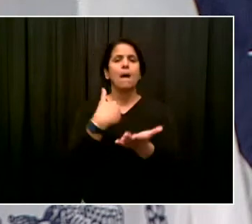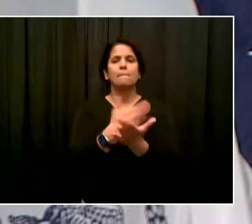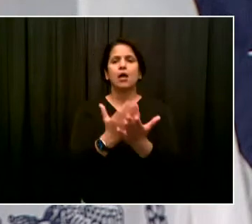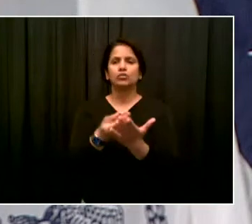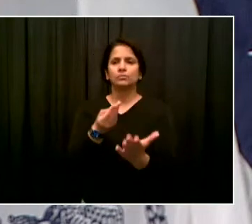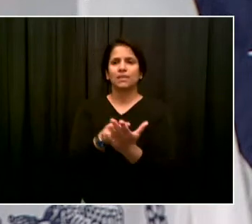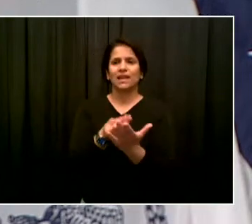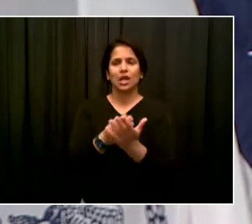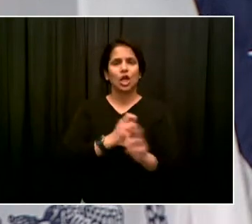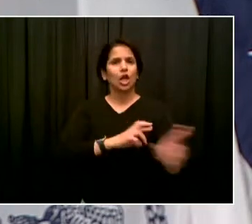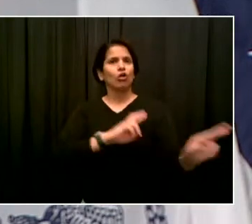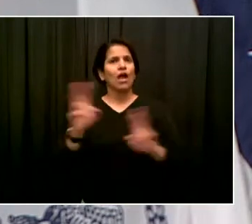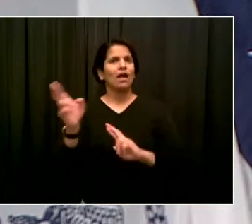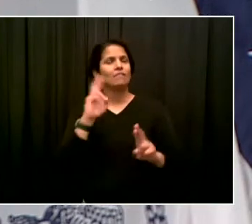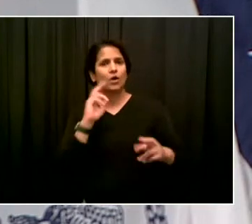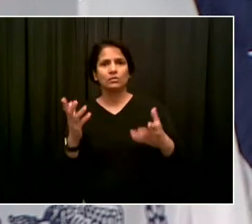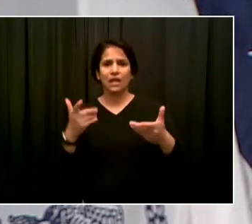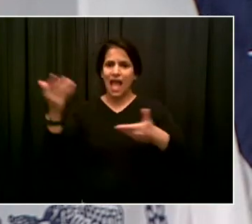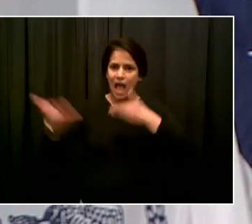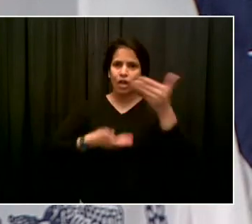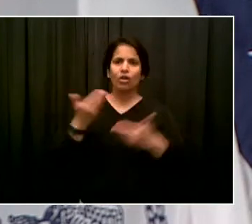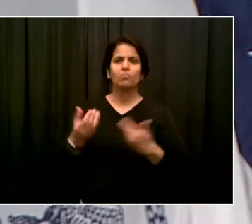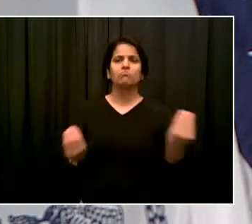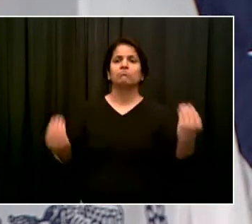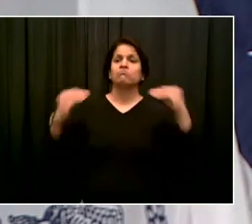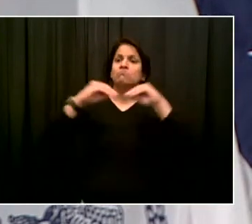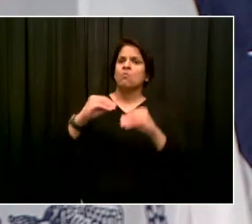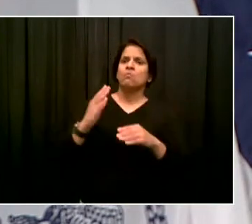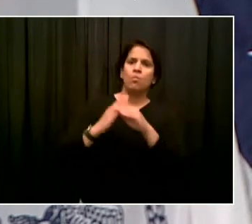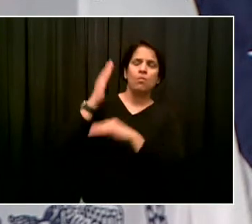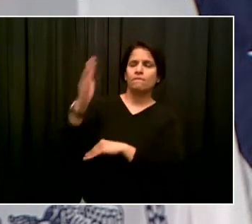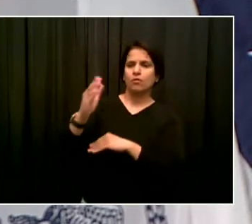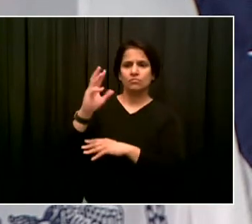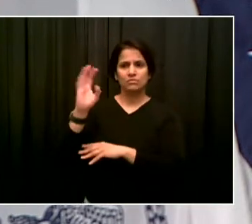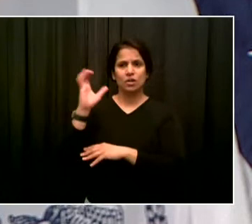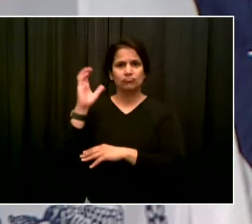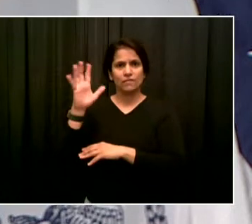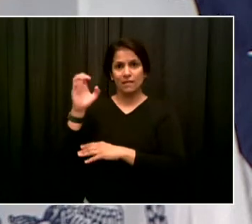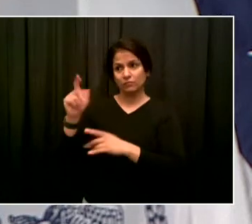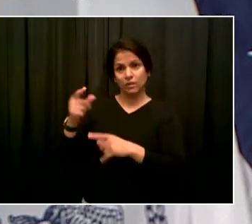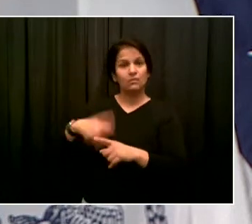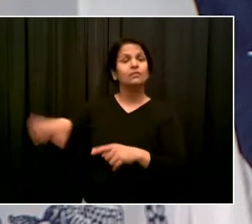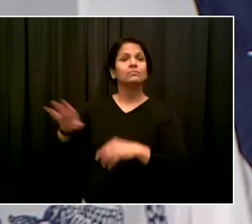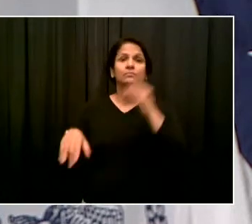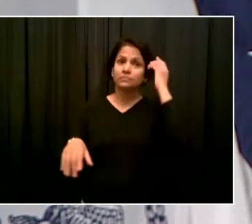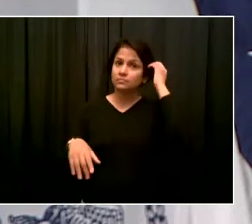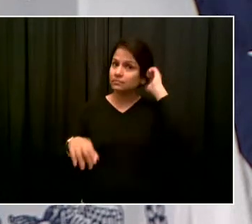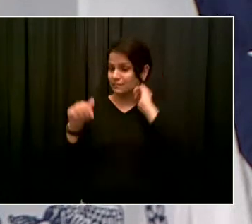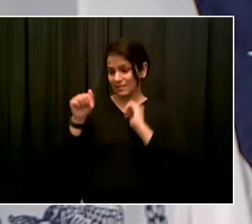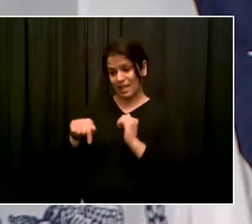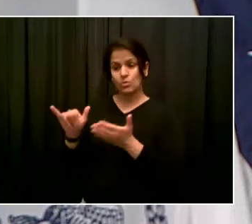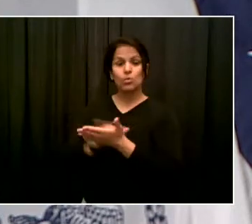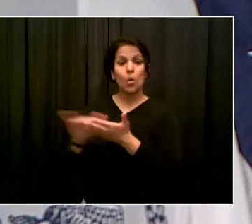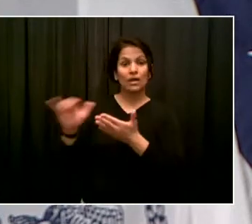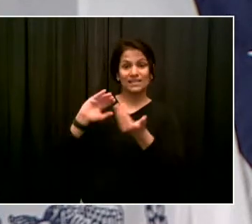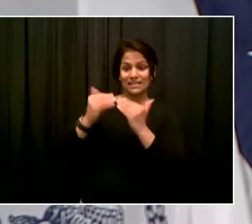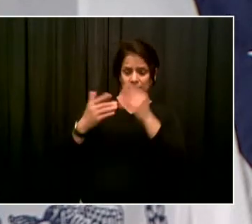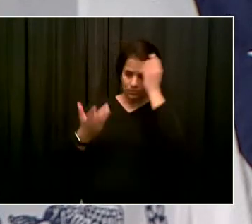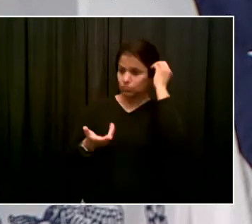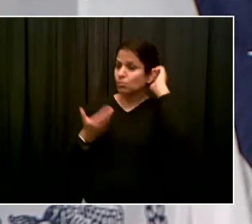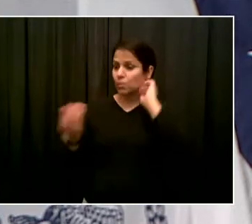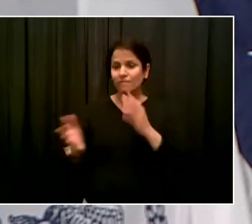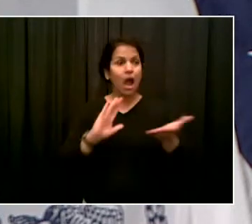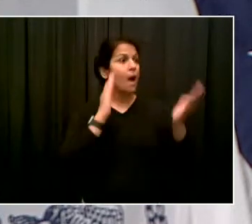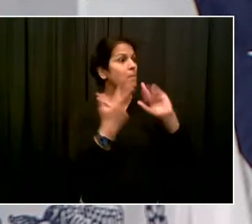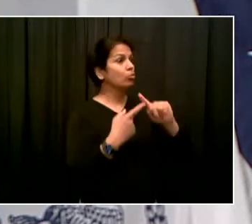City. That's what we're doing now. Now today we're going to talk about another crucial piece of the